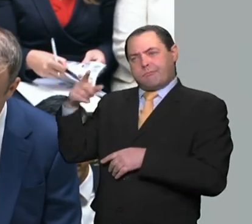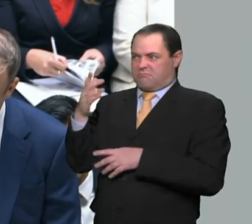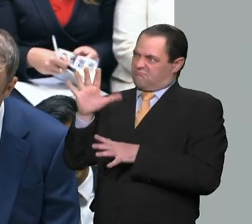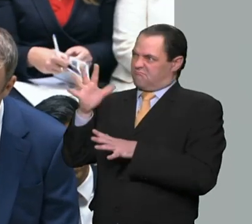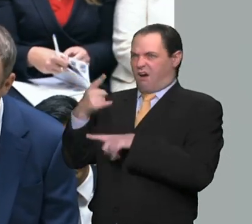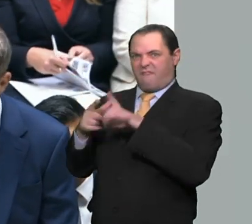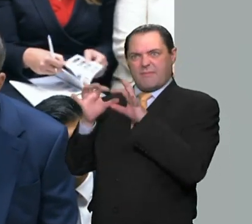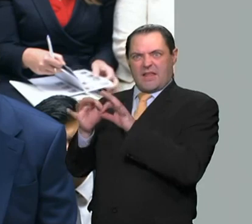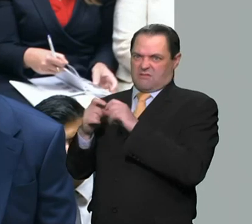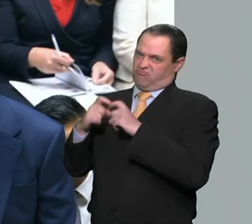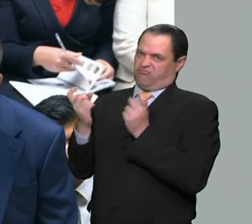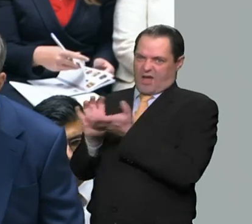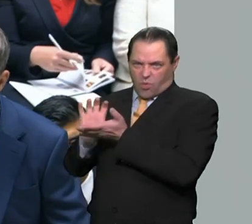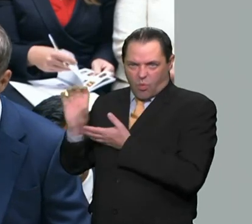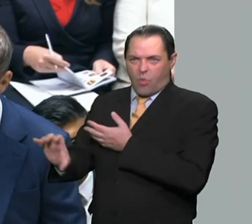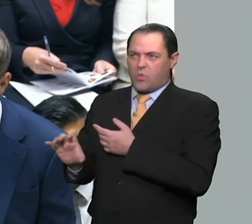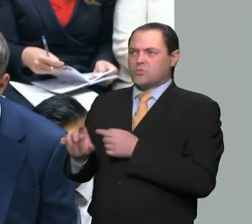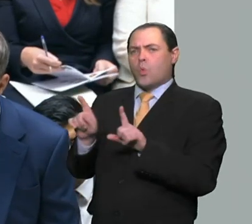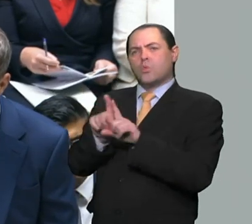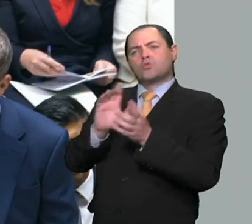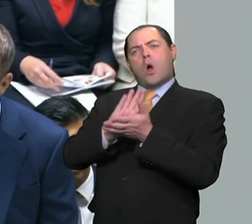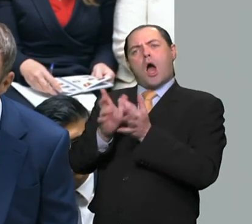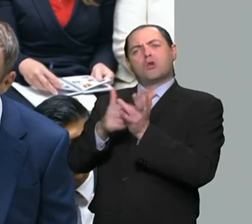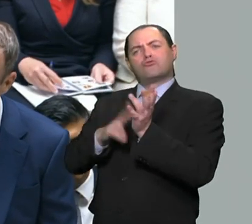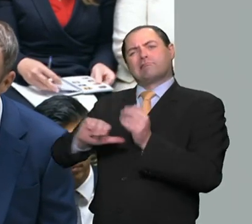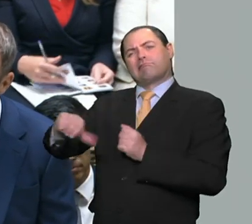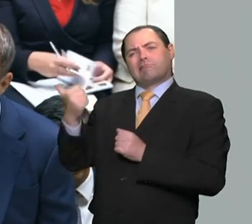million. We've got a world-leading hydrogen strategy,